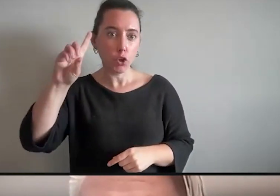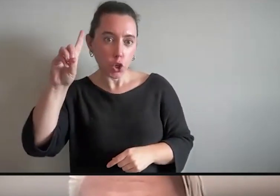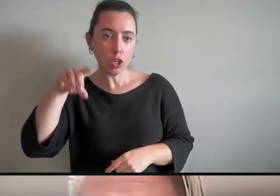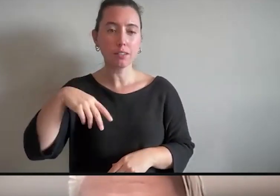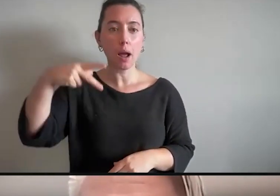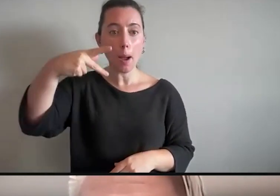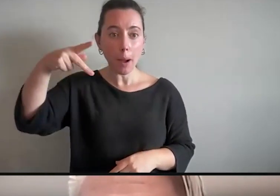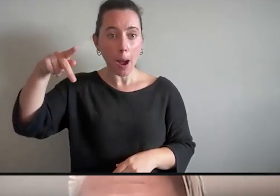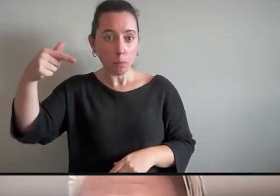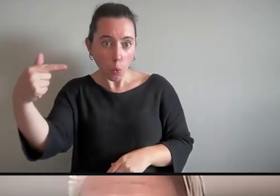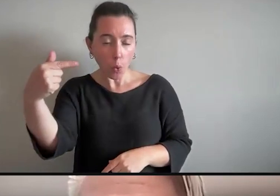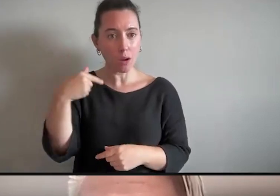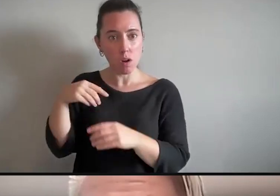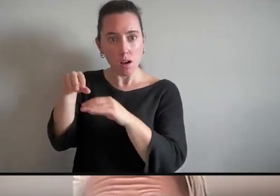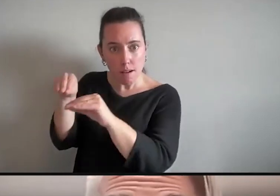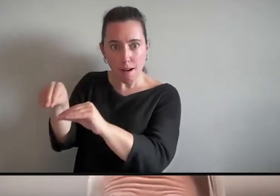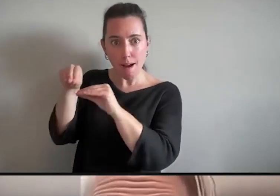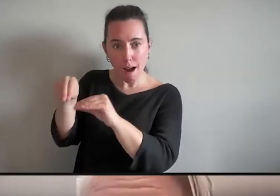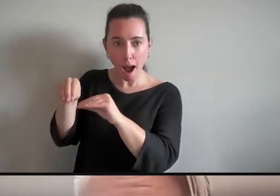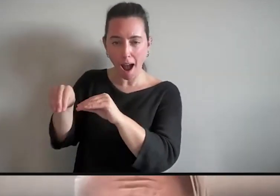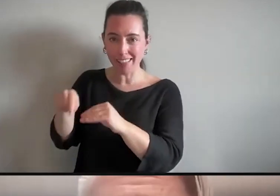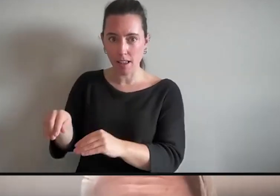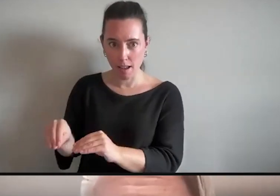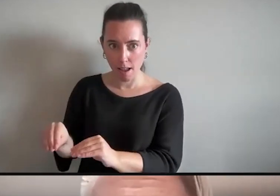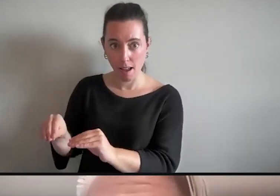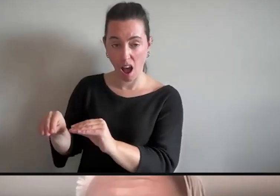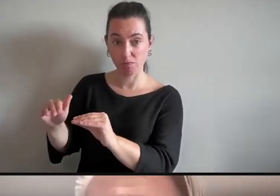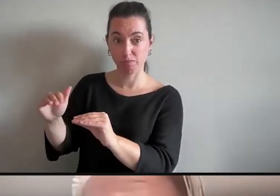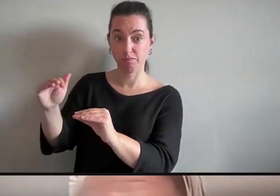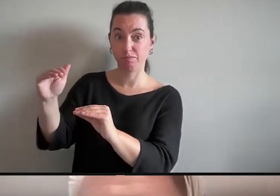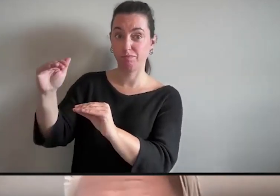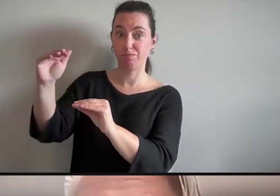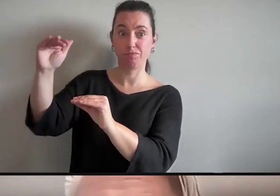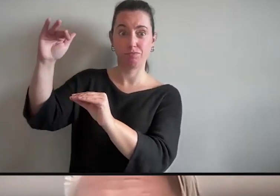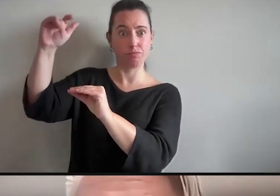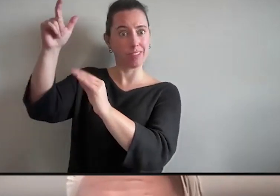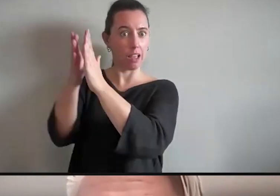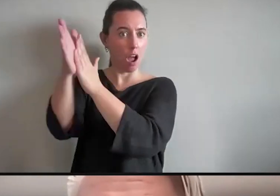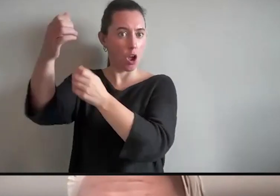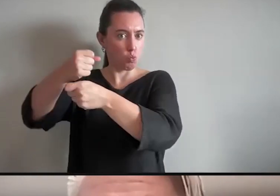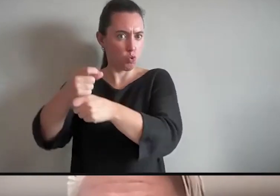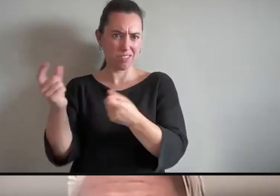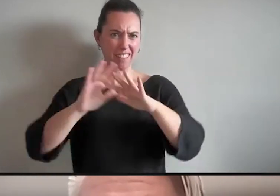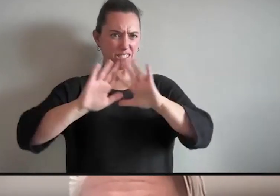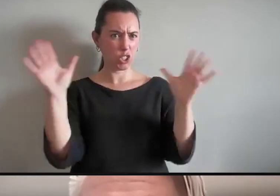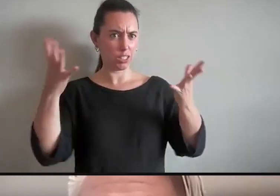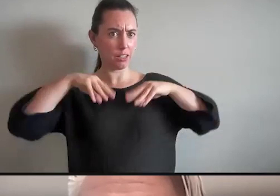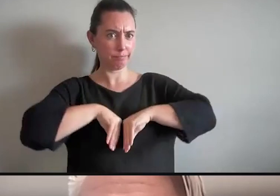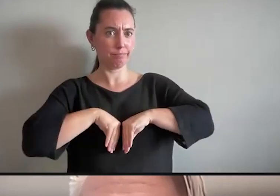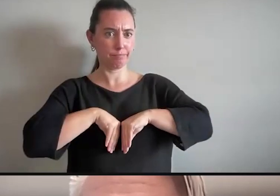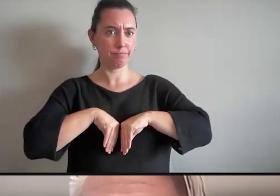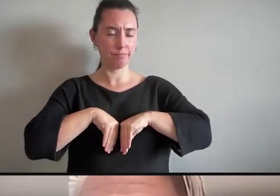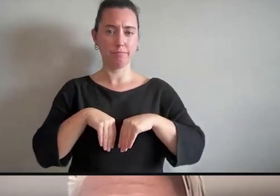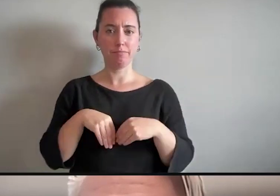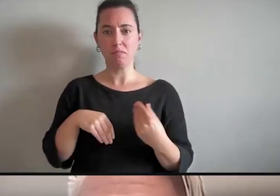have success 10 years from now. And we won't be having this discussion, and I'll be happily out of business. So I'd say